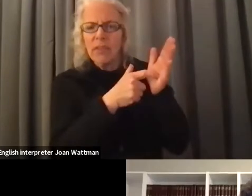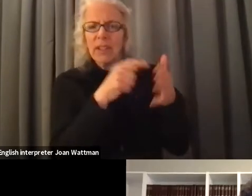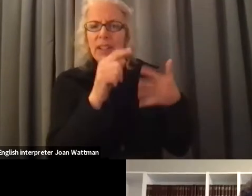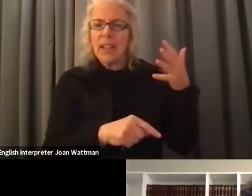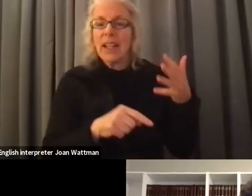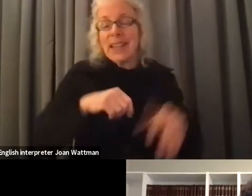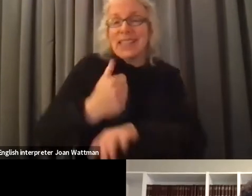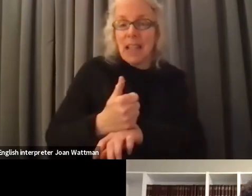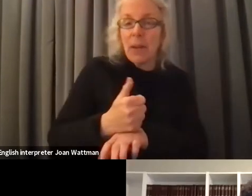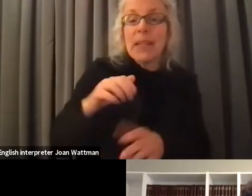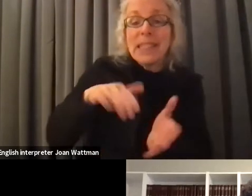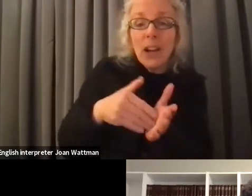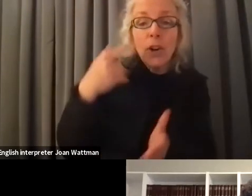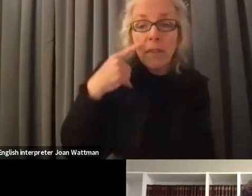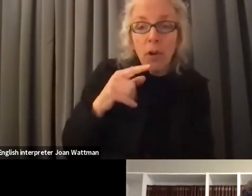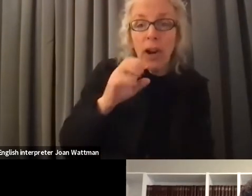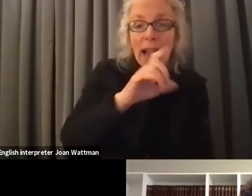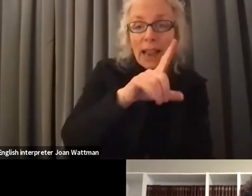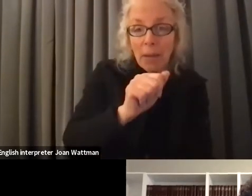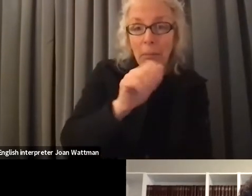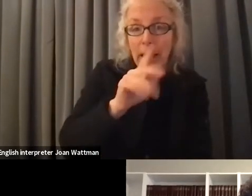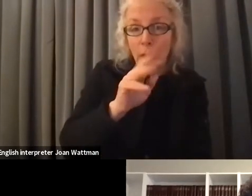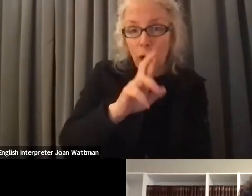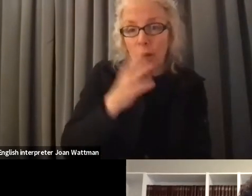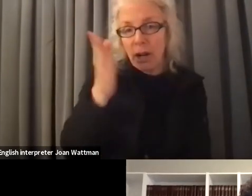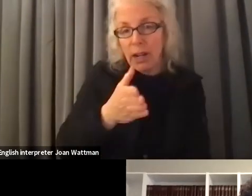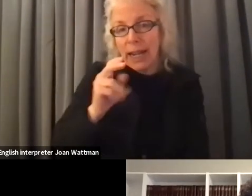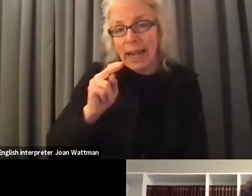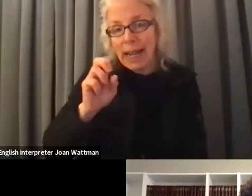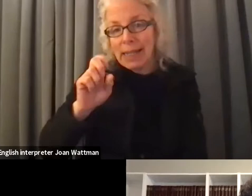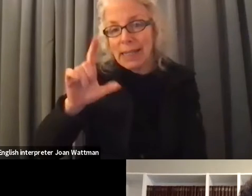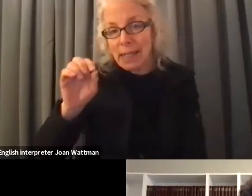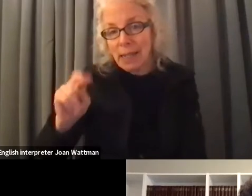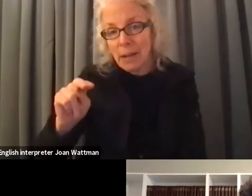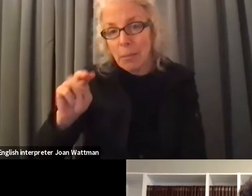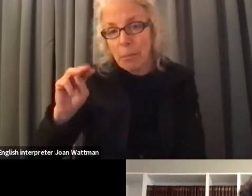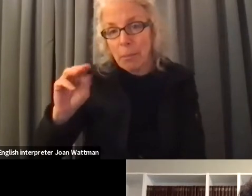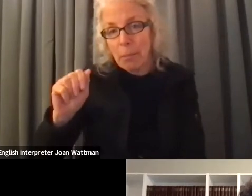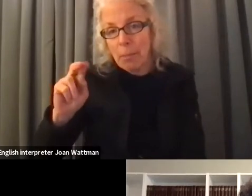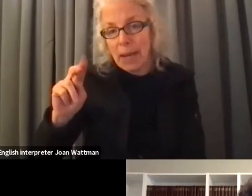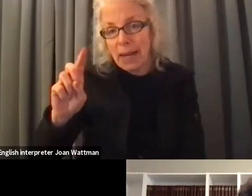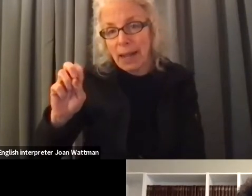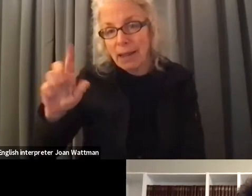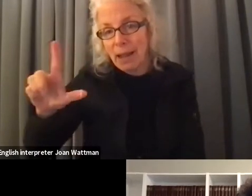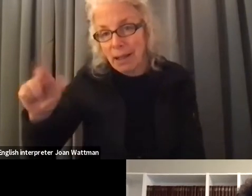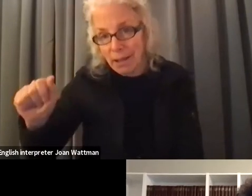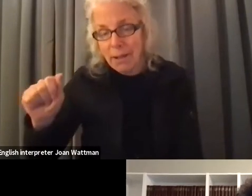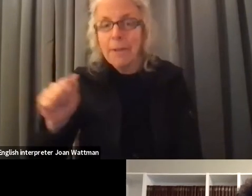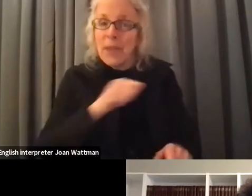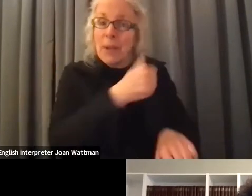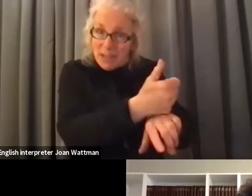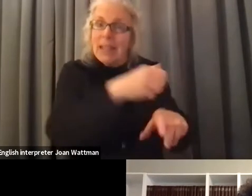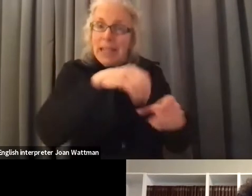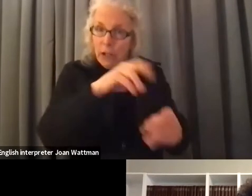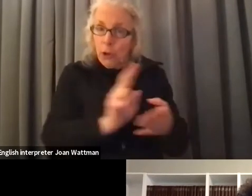Mandela Center. Situated in the University of Michigan Central Campus, it provided an activist resource